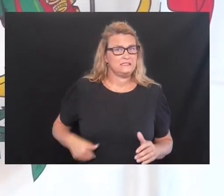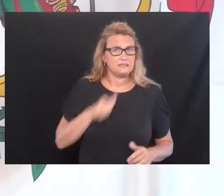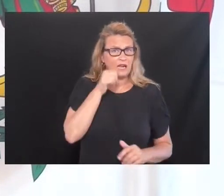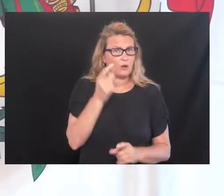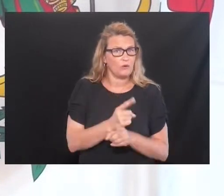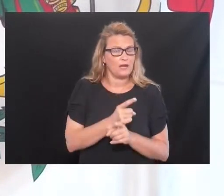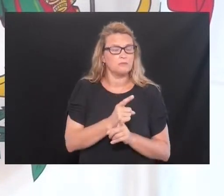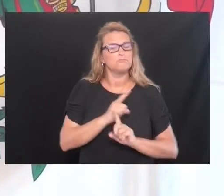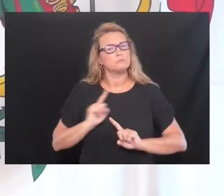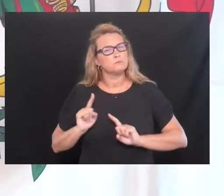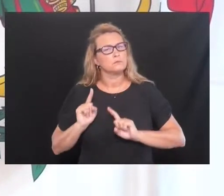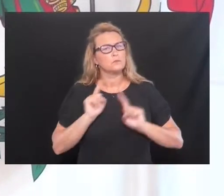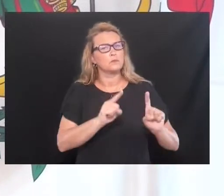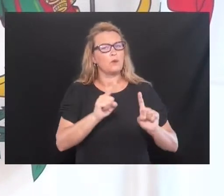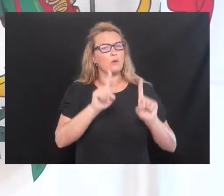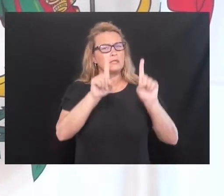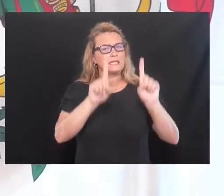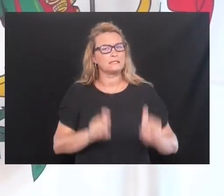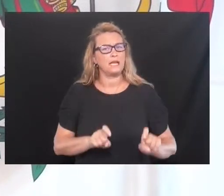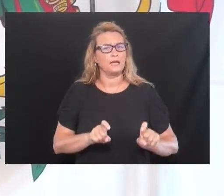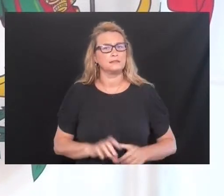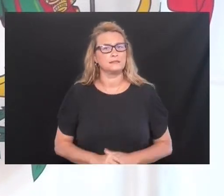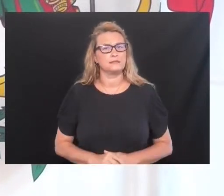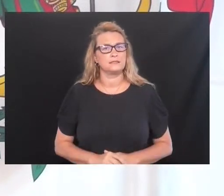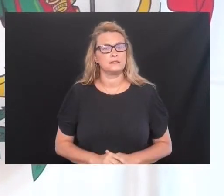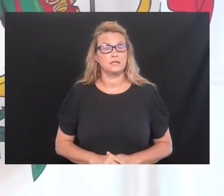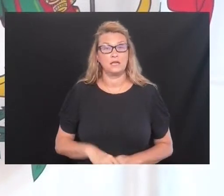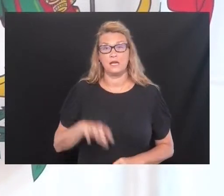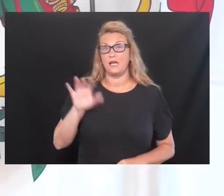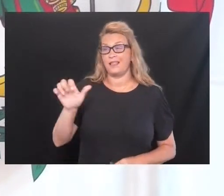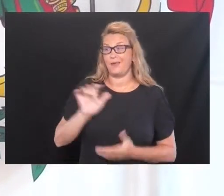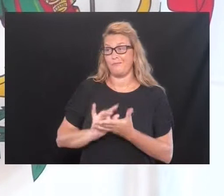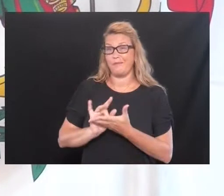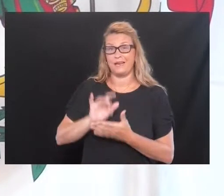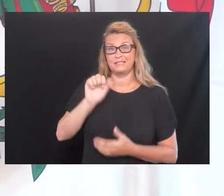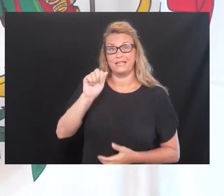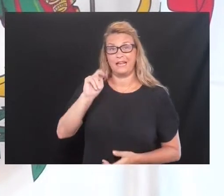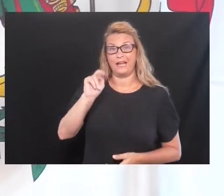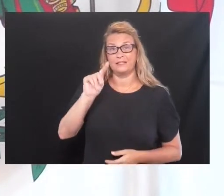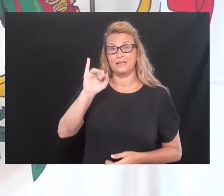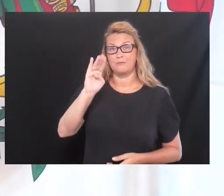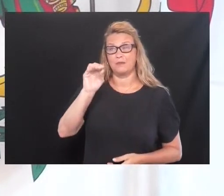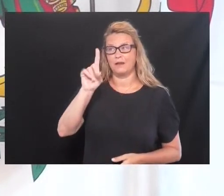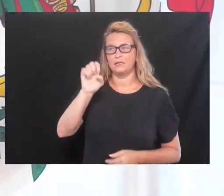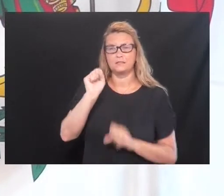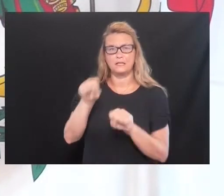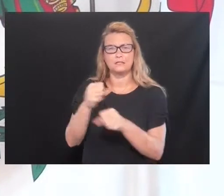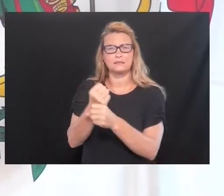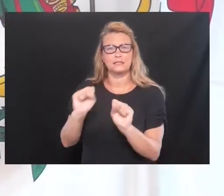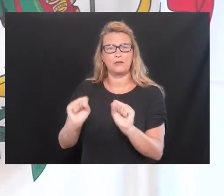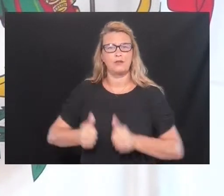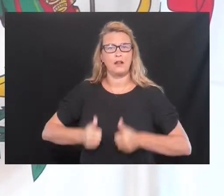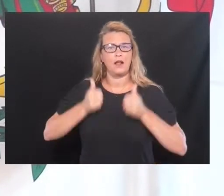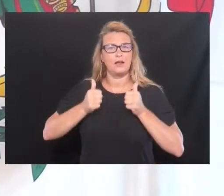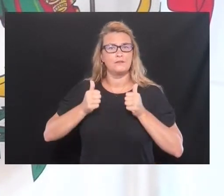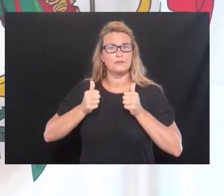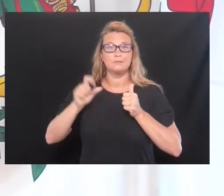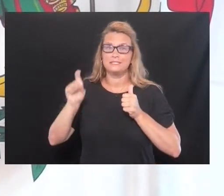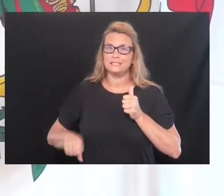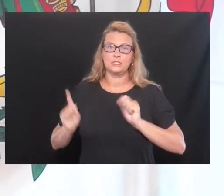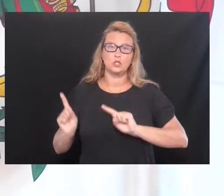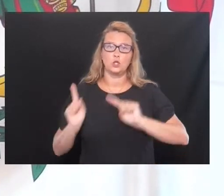test. That's all there is to it. These antibodies will save your life, but you've got to go get a